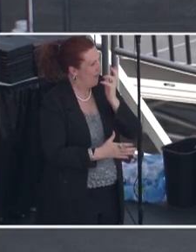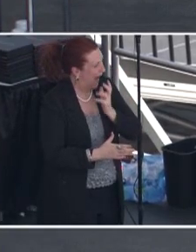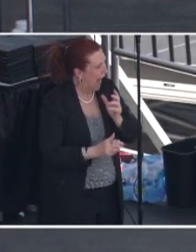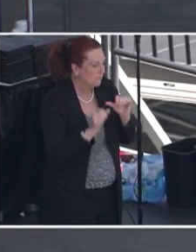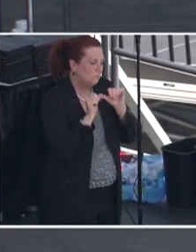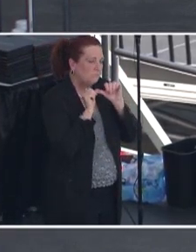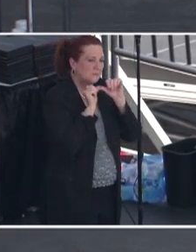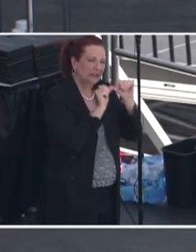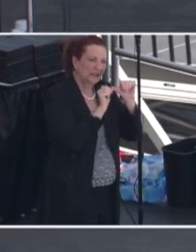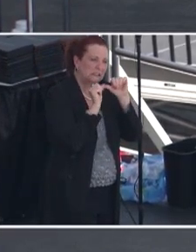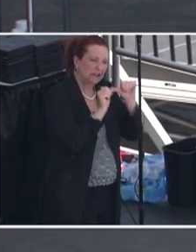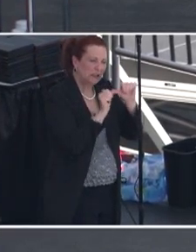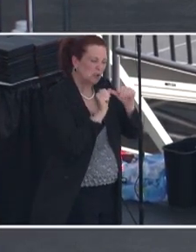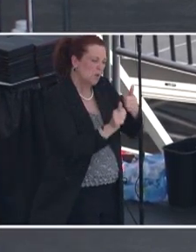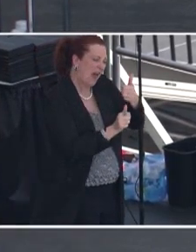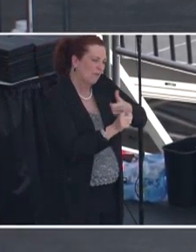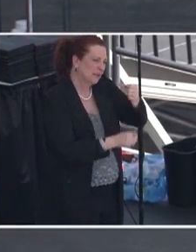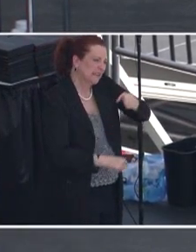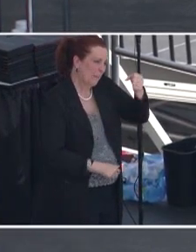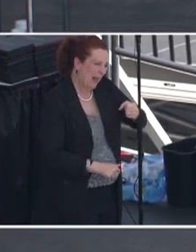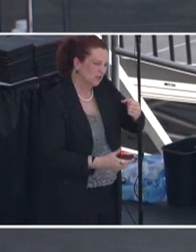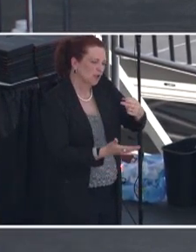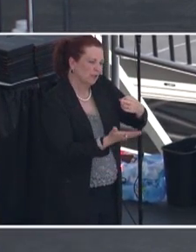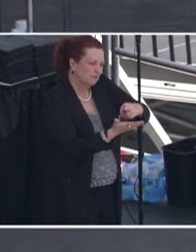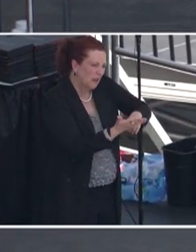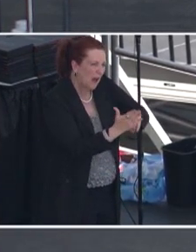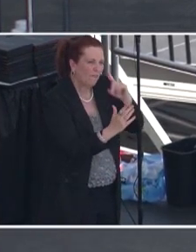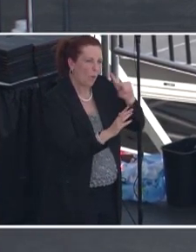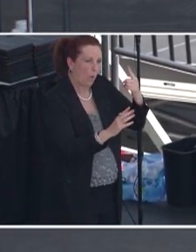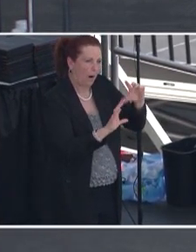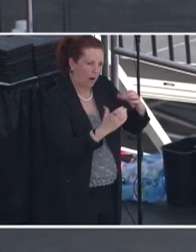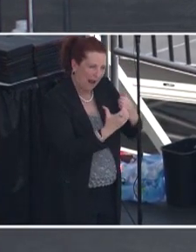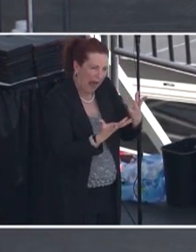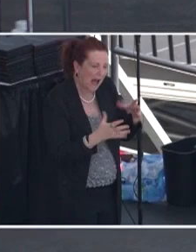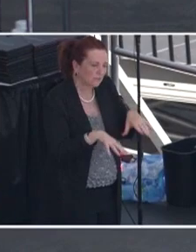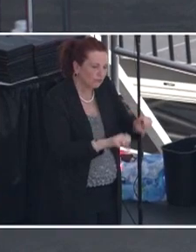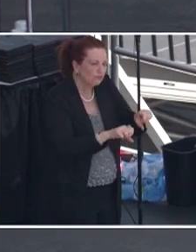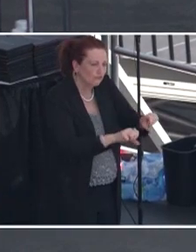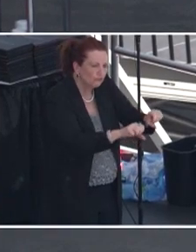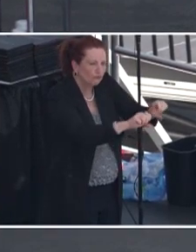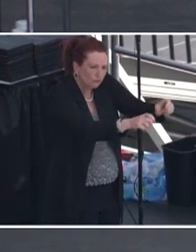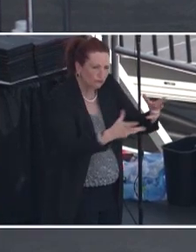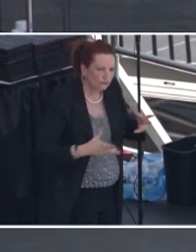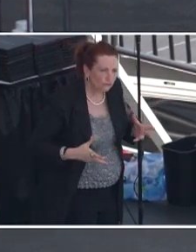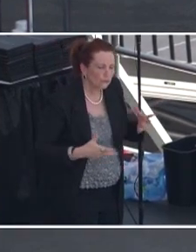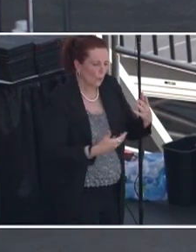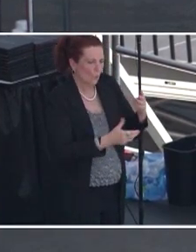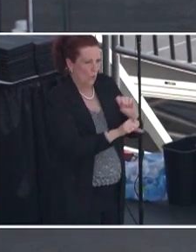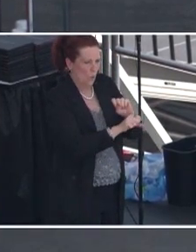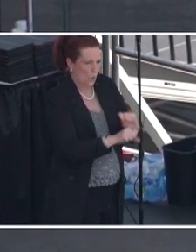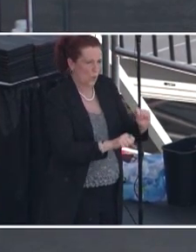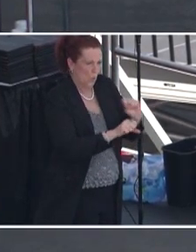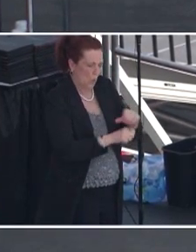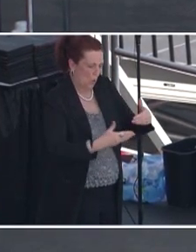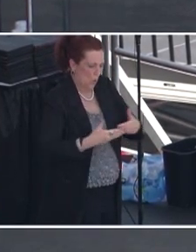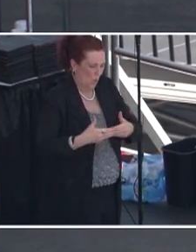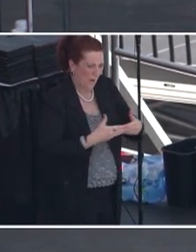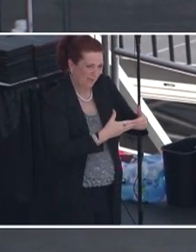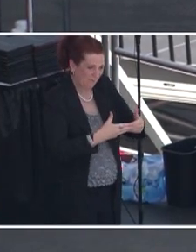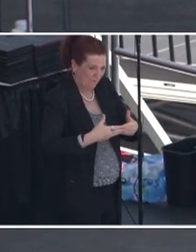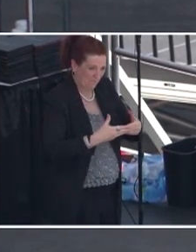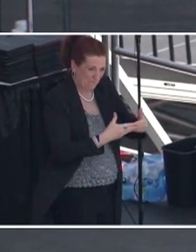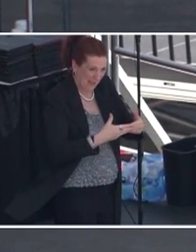at a time since I work full-time with infant and toddlers and was able to complete each class with